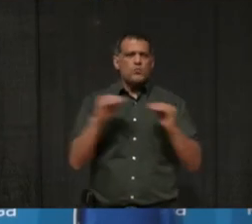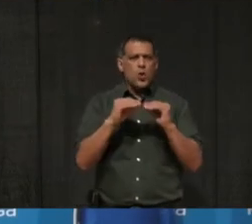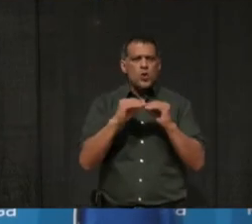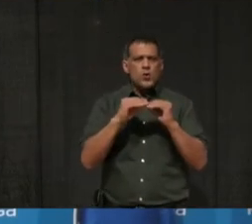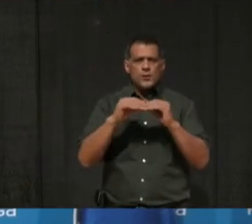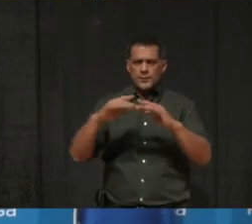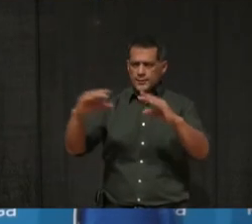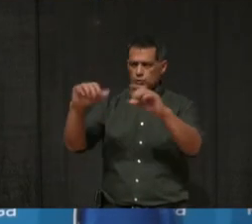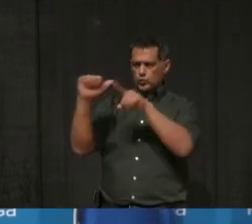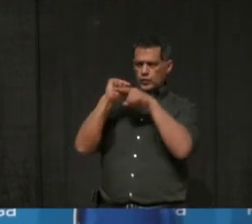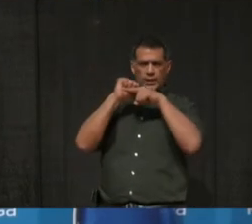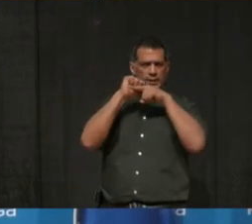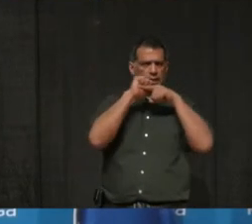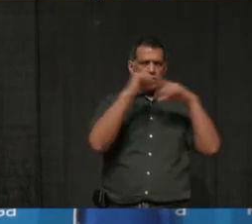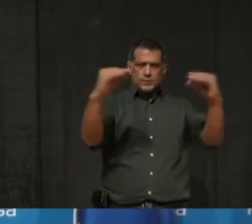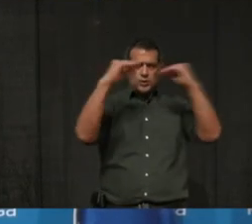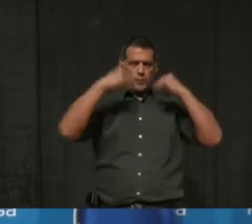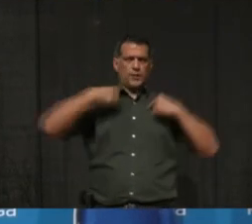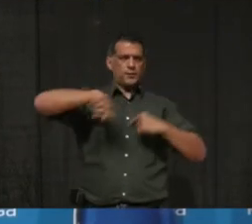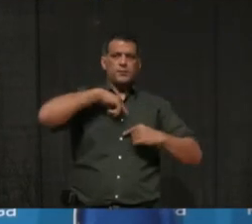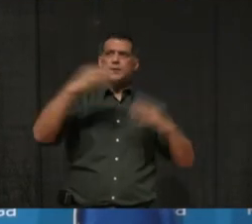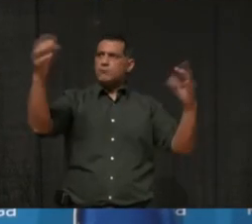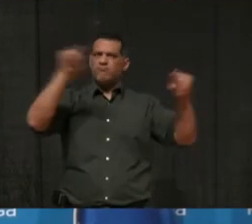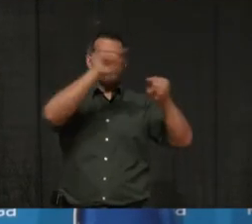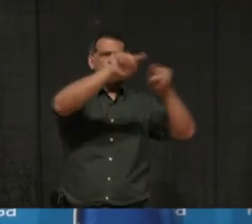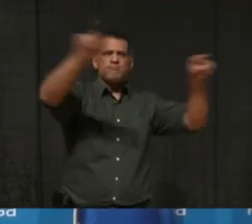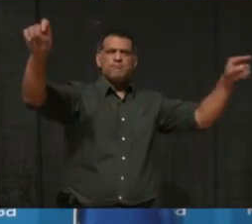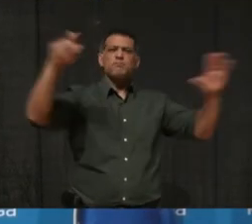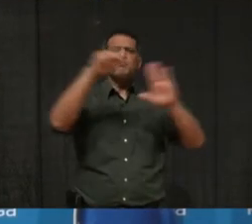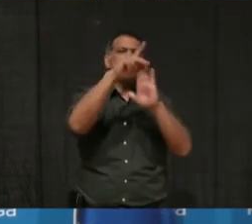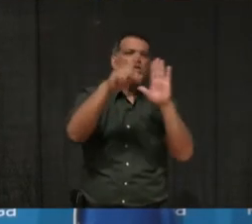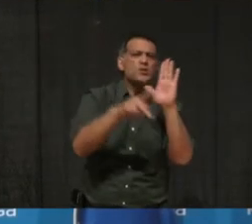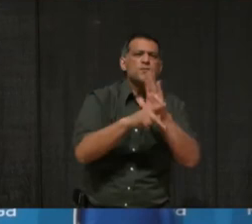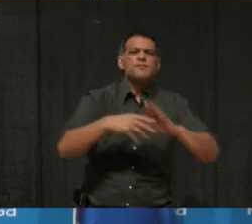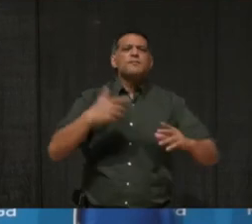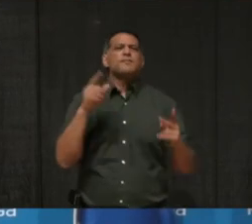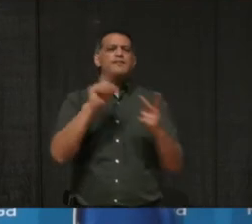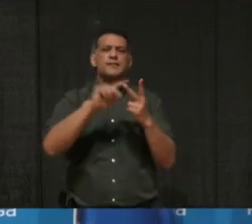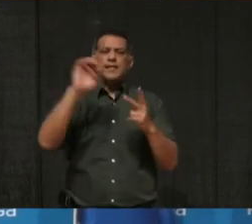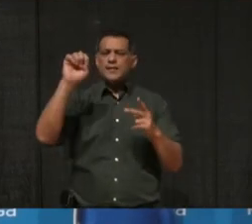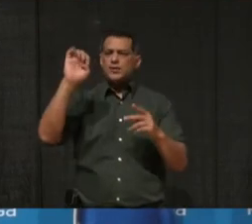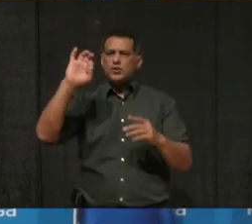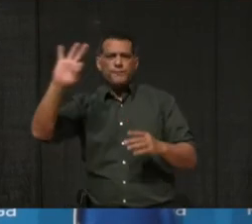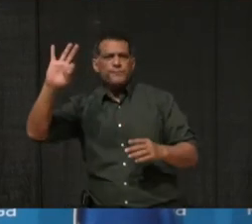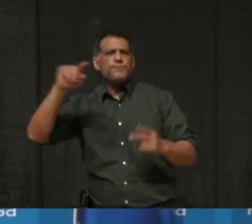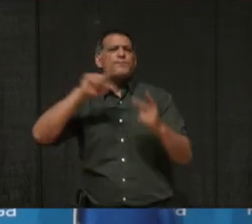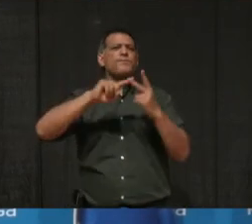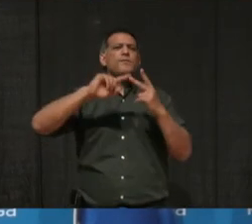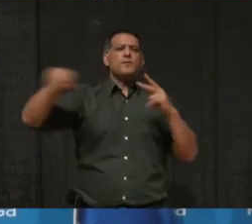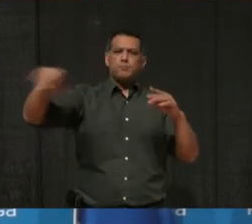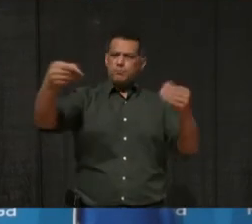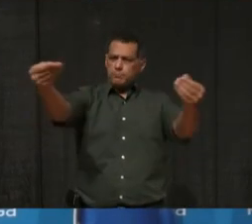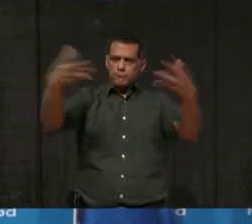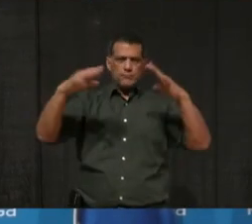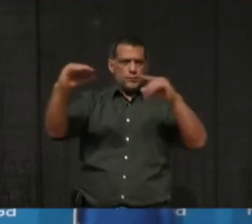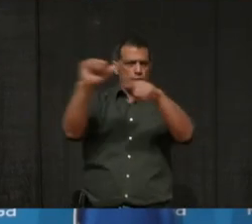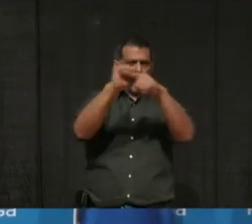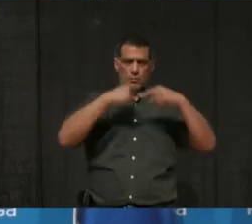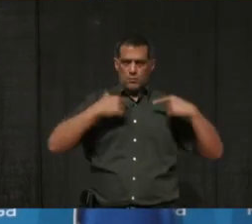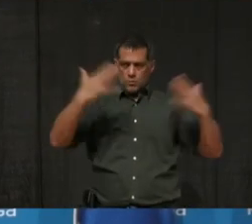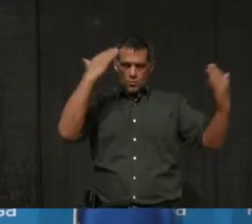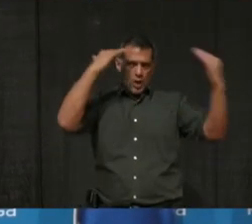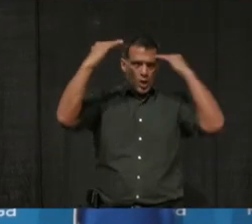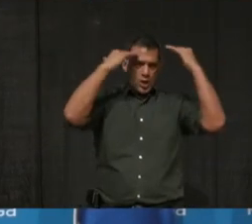Emergency Management and the COVID-19 Policy Group about the unique challenges this pandemic has presented here in